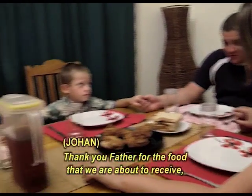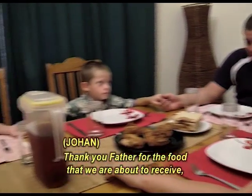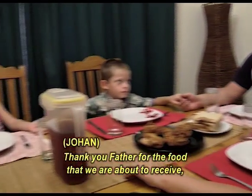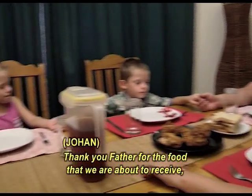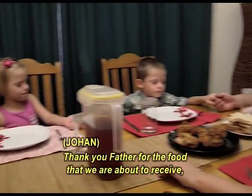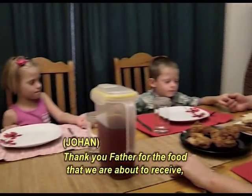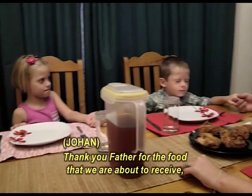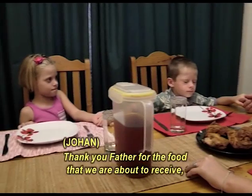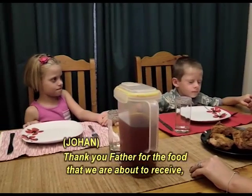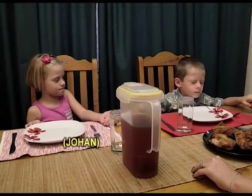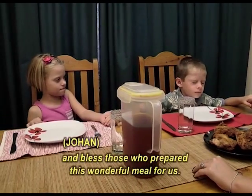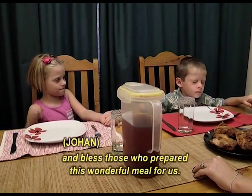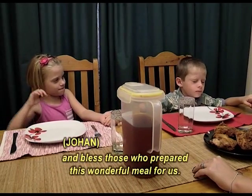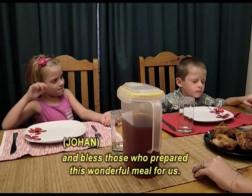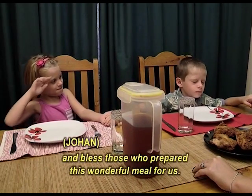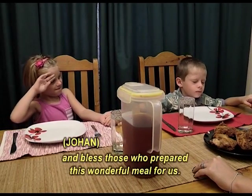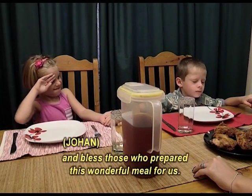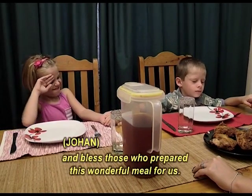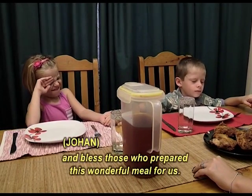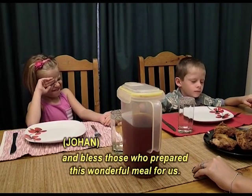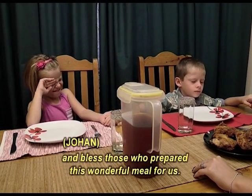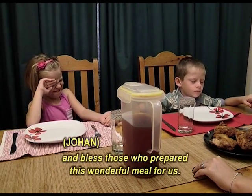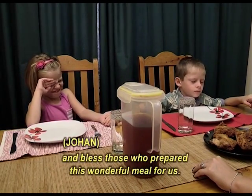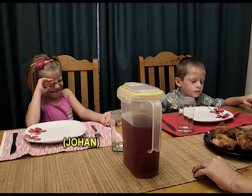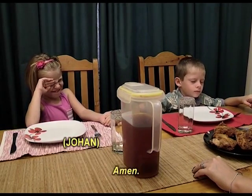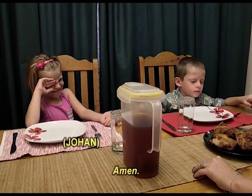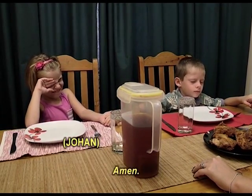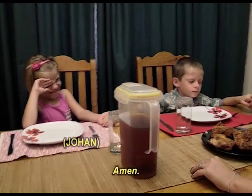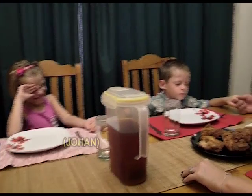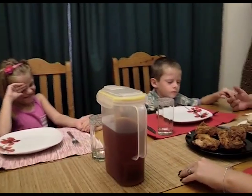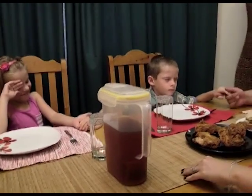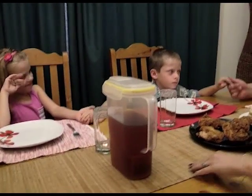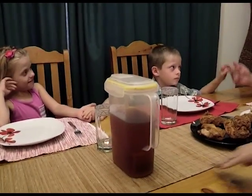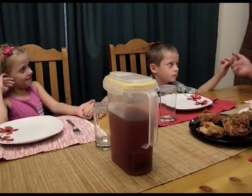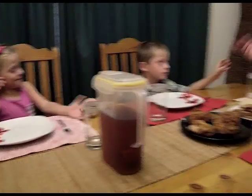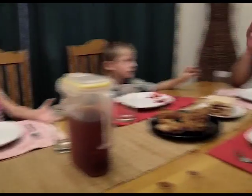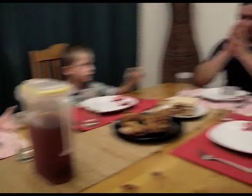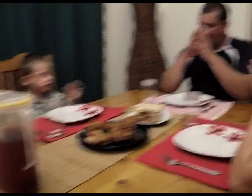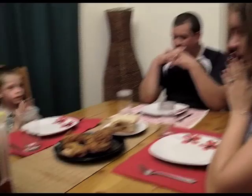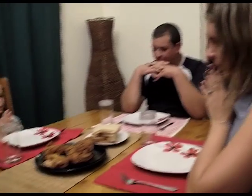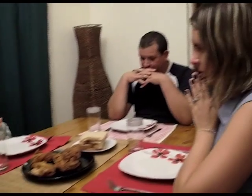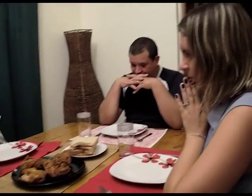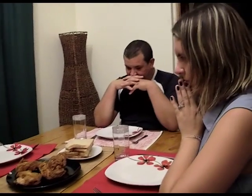Dankie as ons het vir ons nou gaan eet, dan sien ek julle by die voedsel voorberei. Amen.